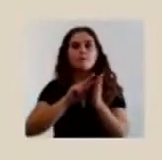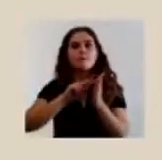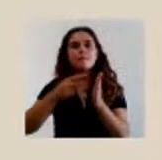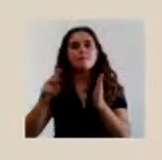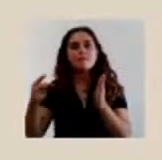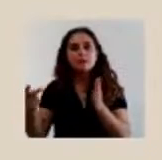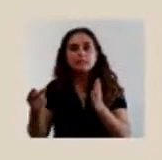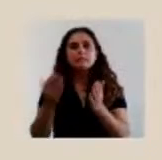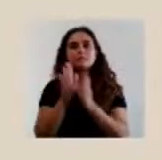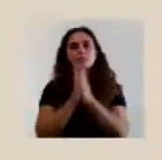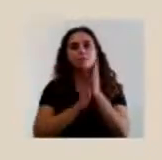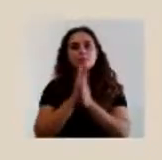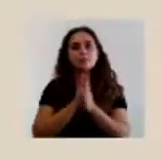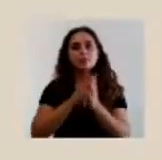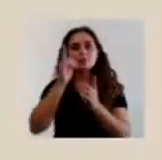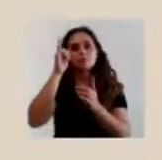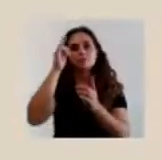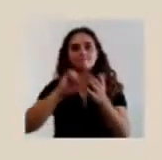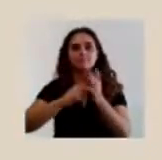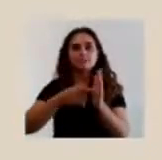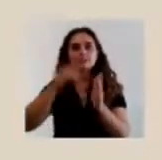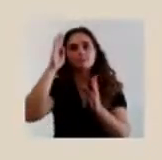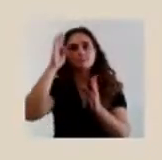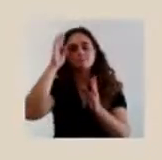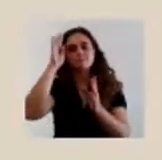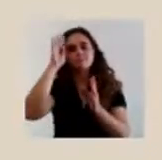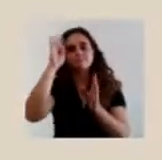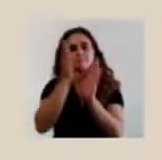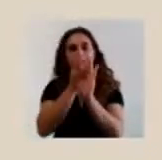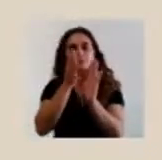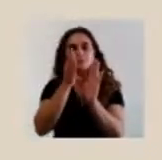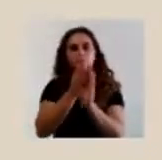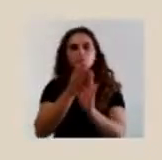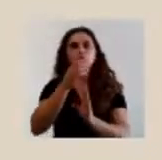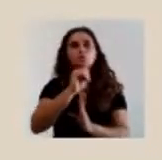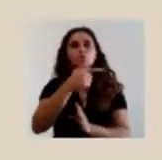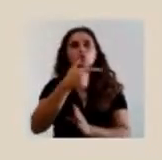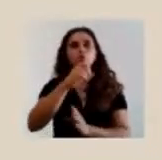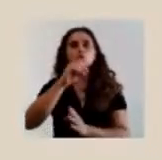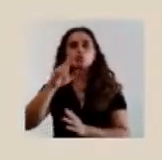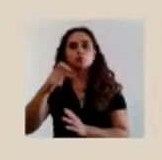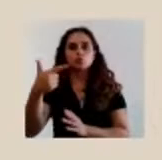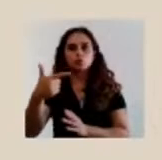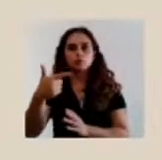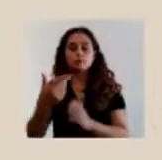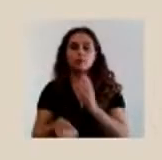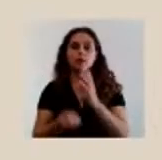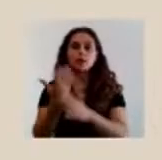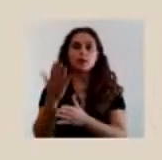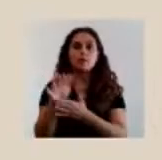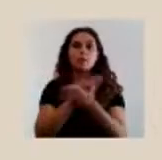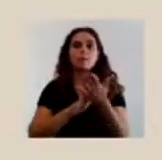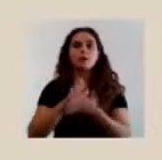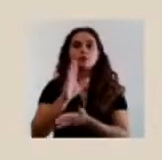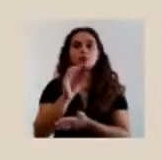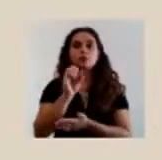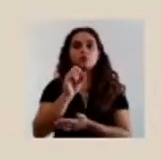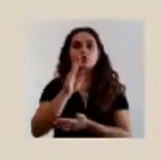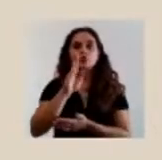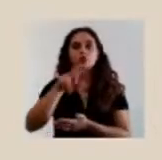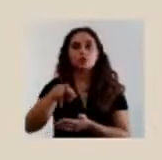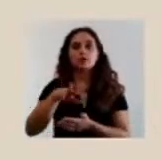a widely used psychological test known as the Stroop test. It was named after John Ridley Stroop, who